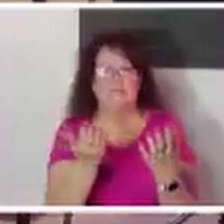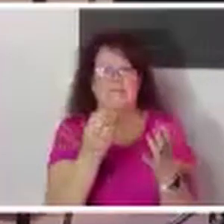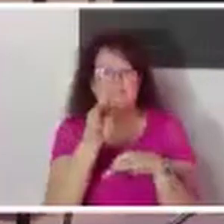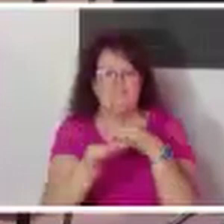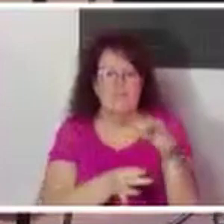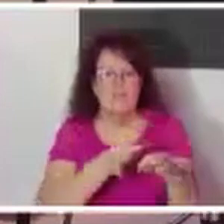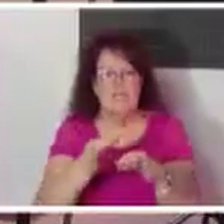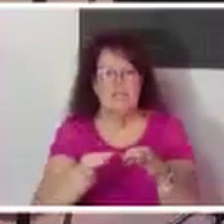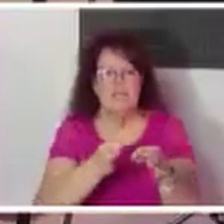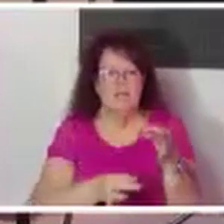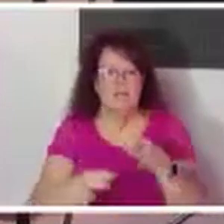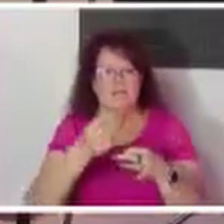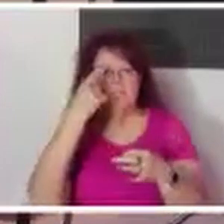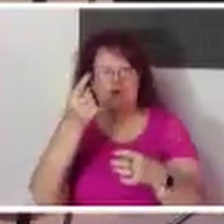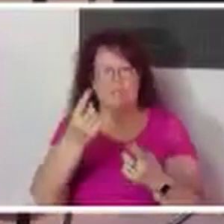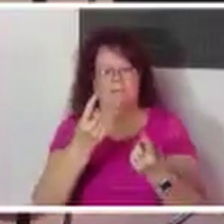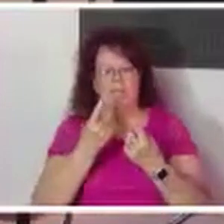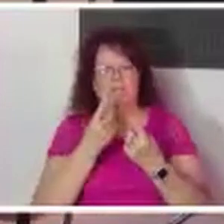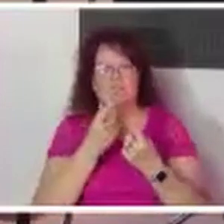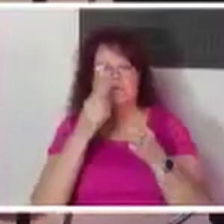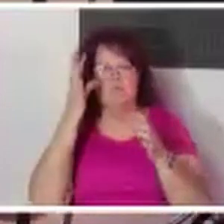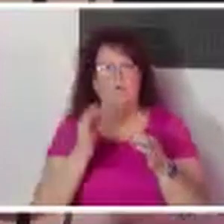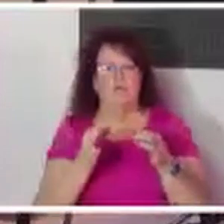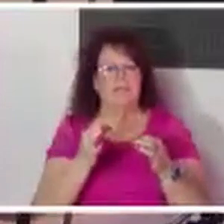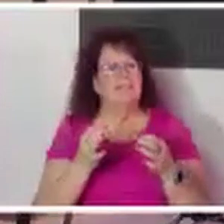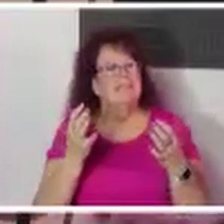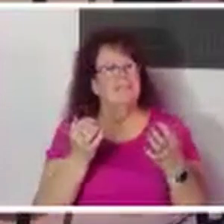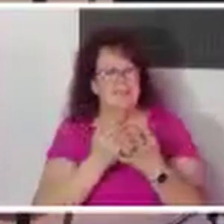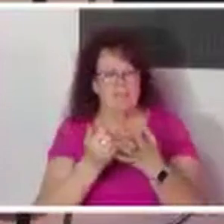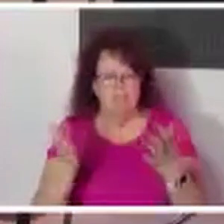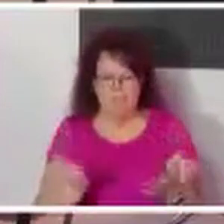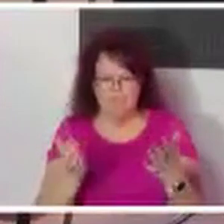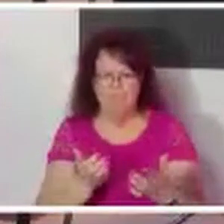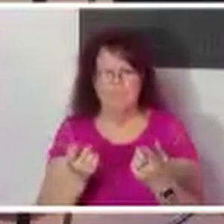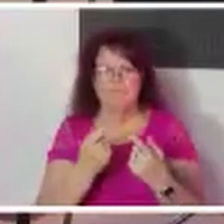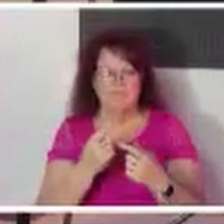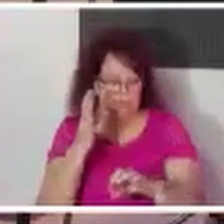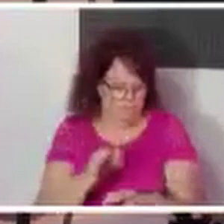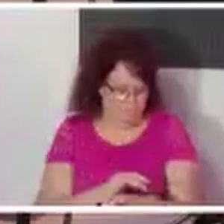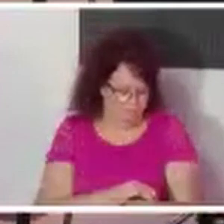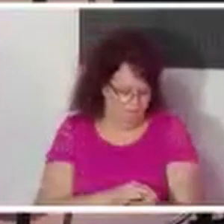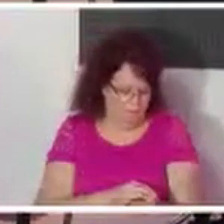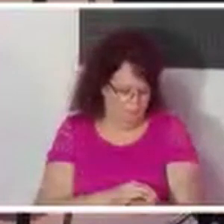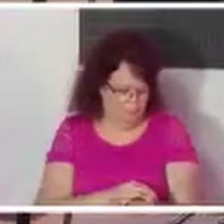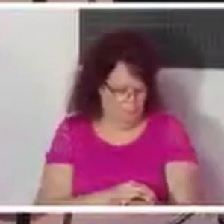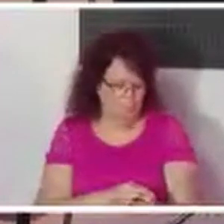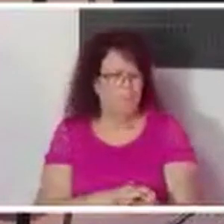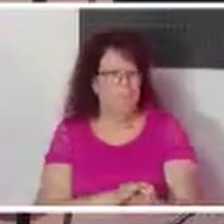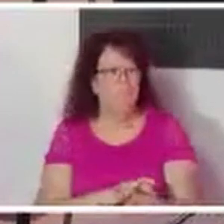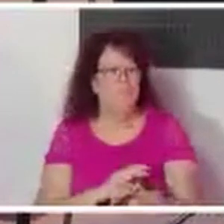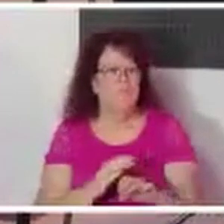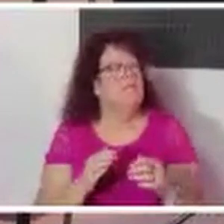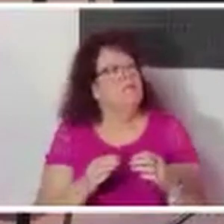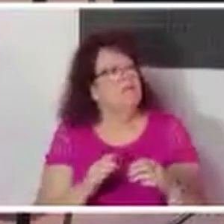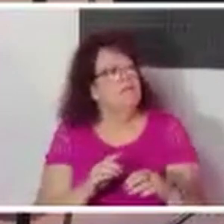for coming back to court. It is meant to incentivize someone coming back for their court dates. As long as someone goes to court, they are meant